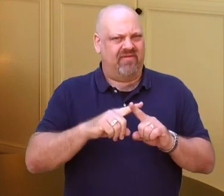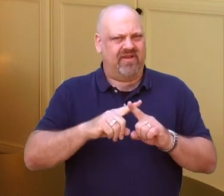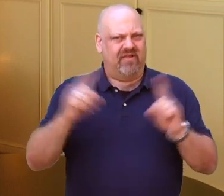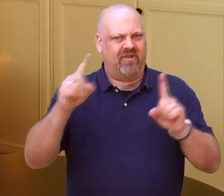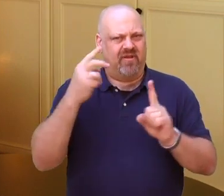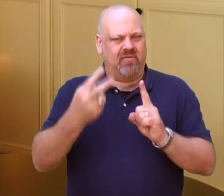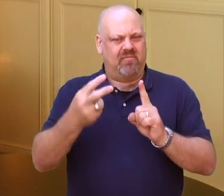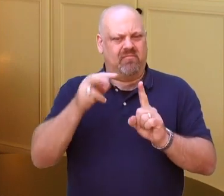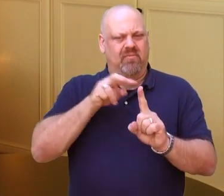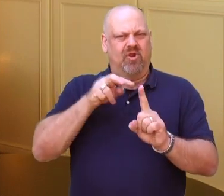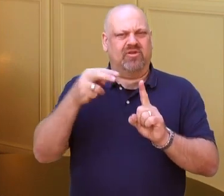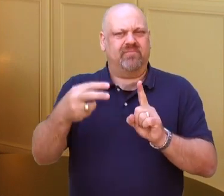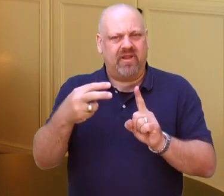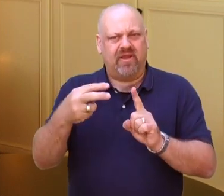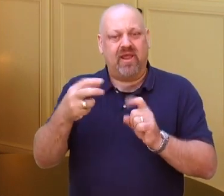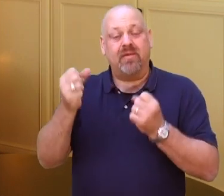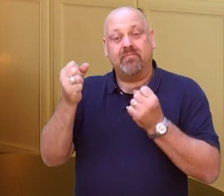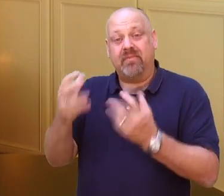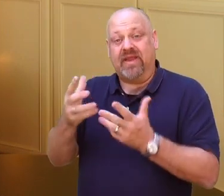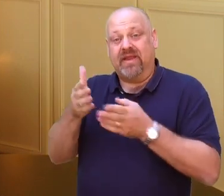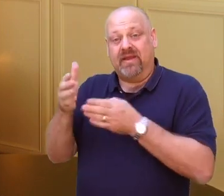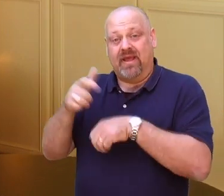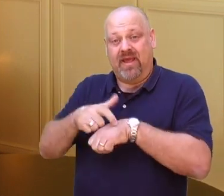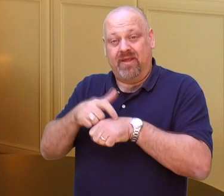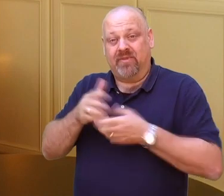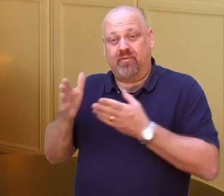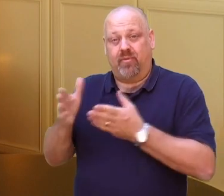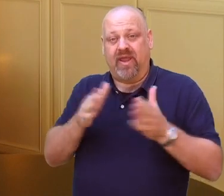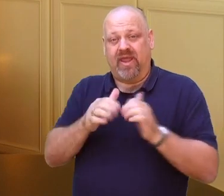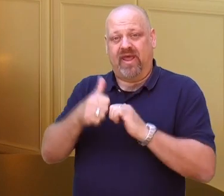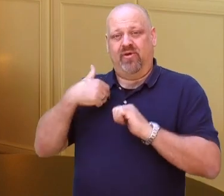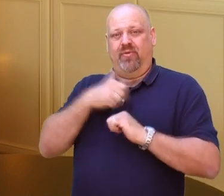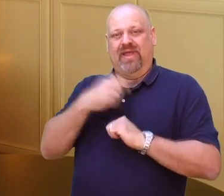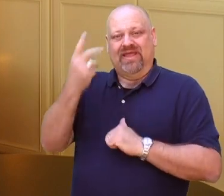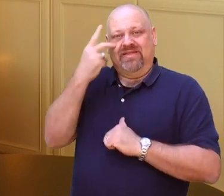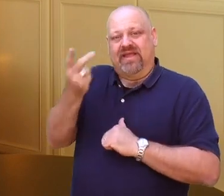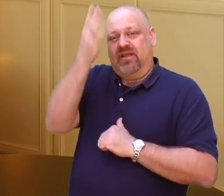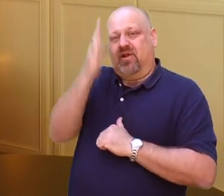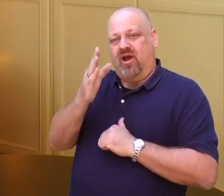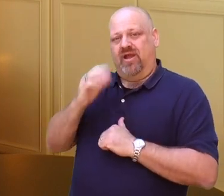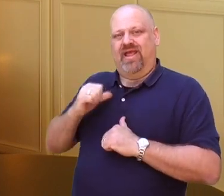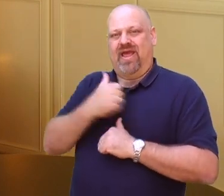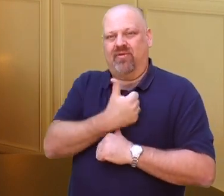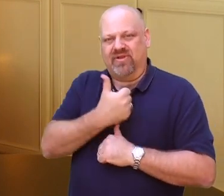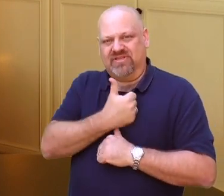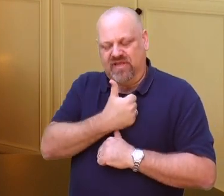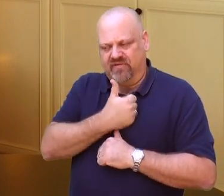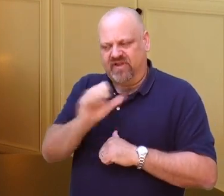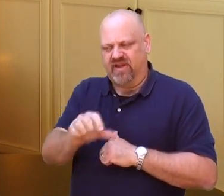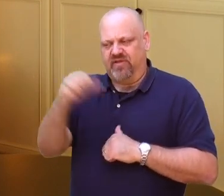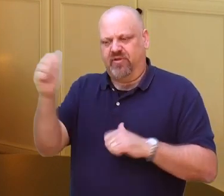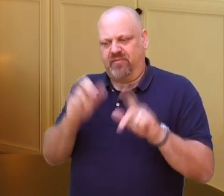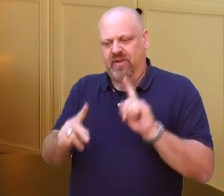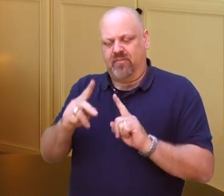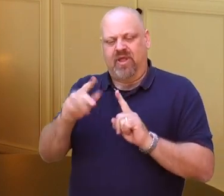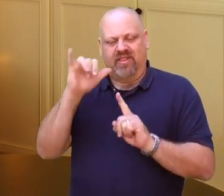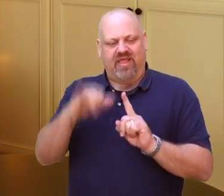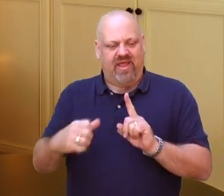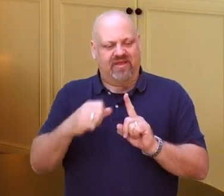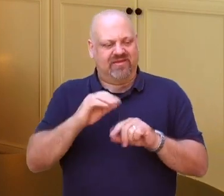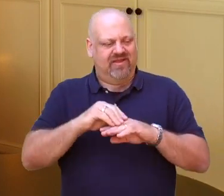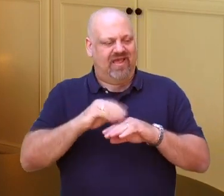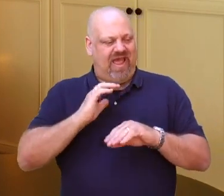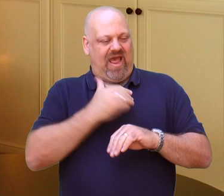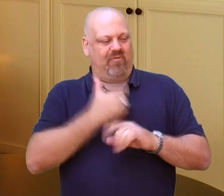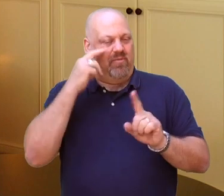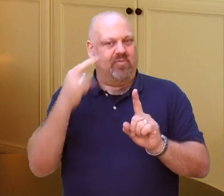different perspectives. And many times, the way we see God, ourselves, and others is impacted by